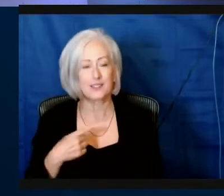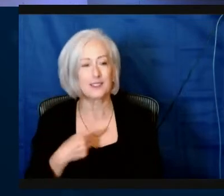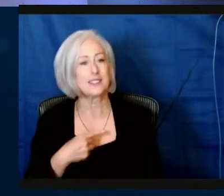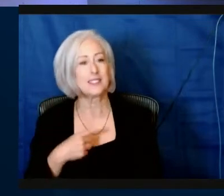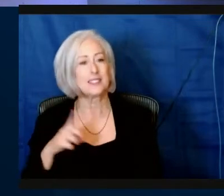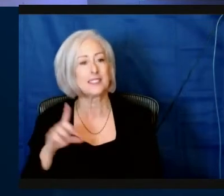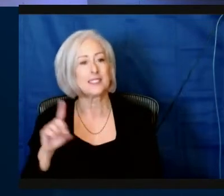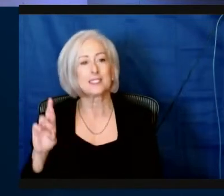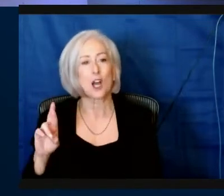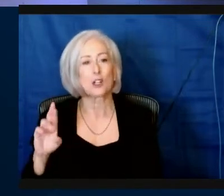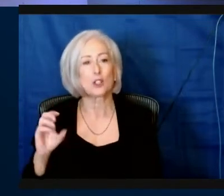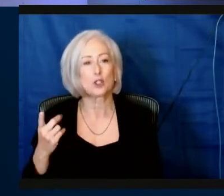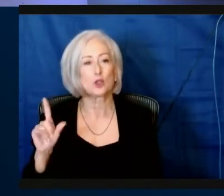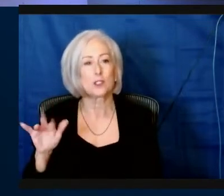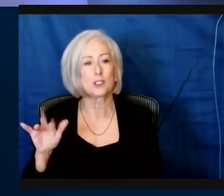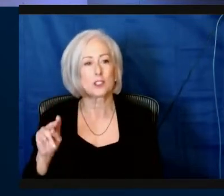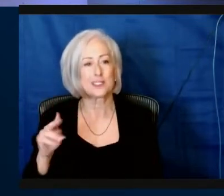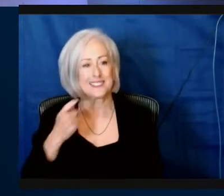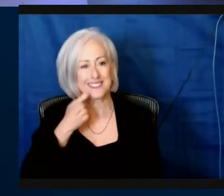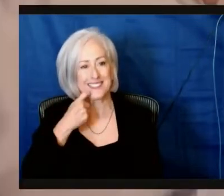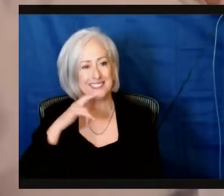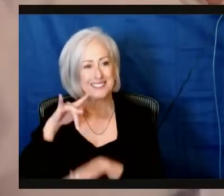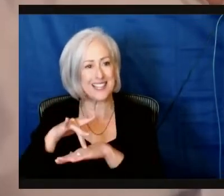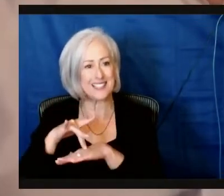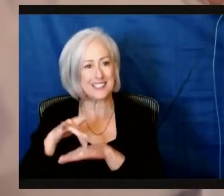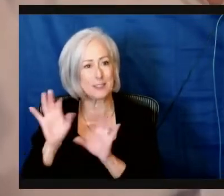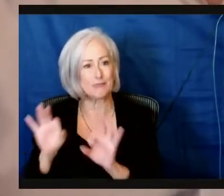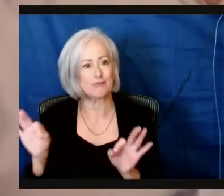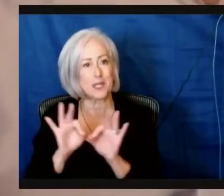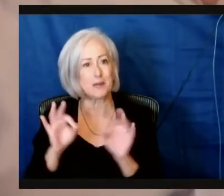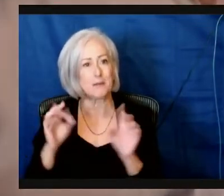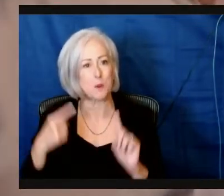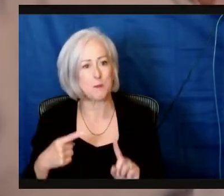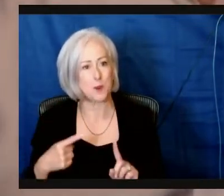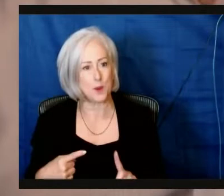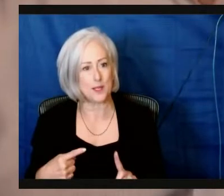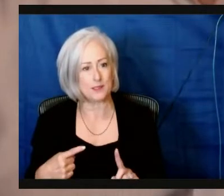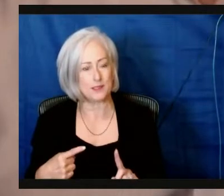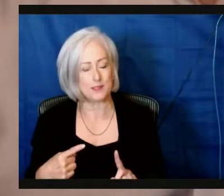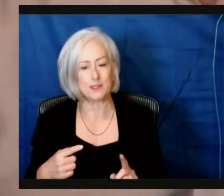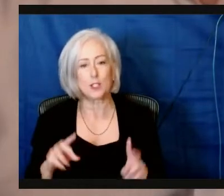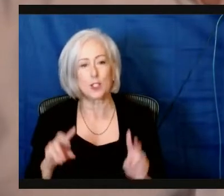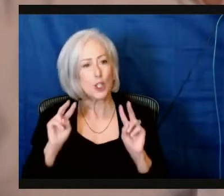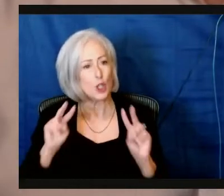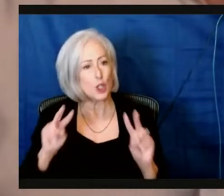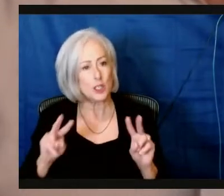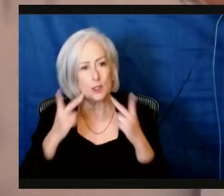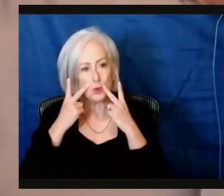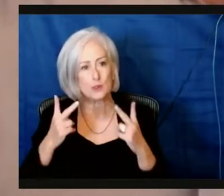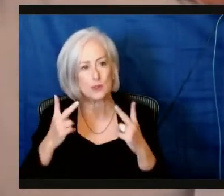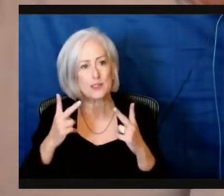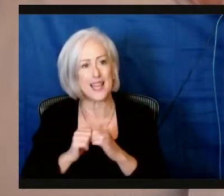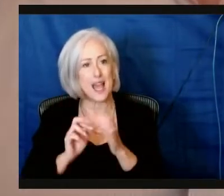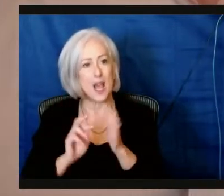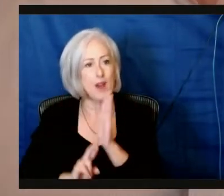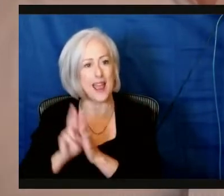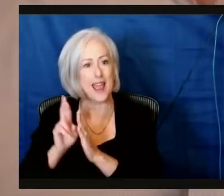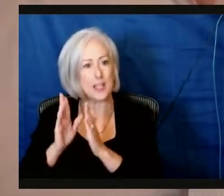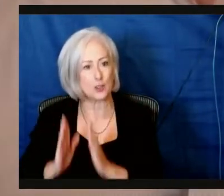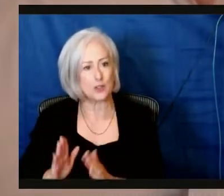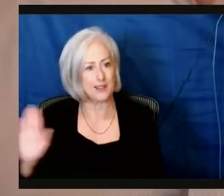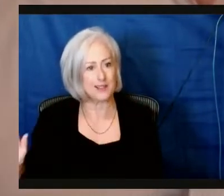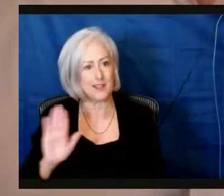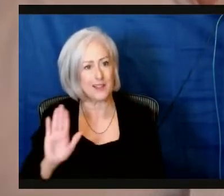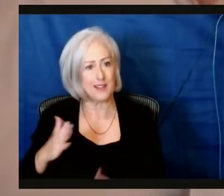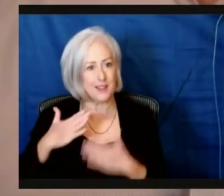touched on some excellent points there. We're looking at how astronauts' bodies respond